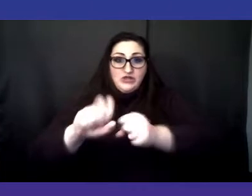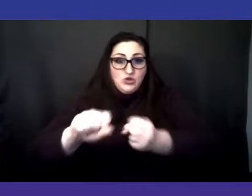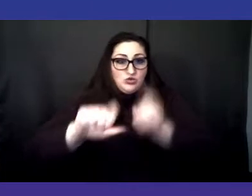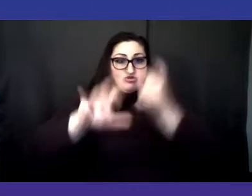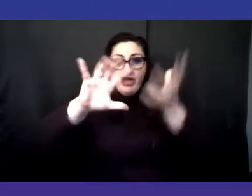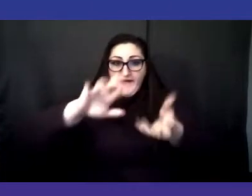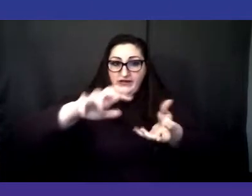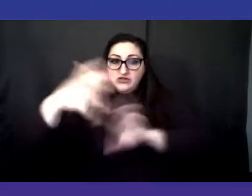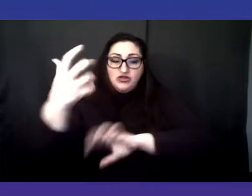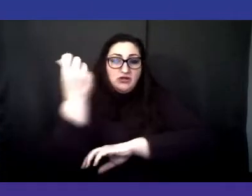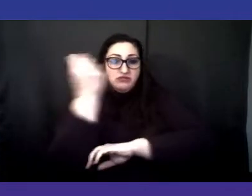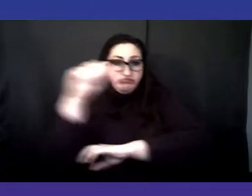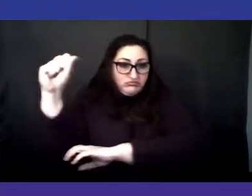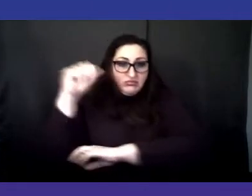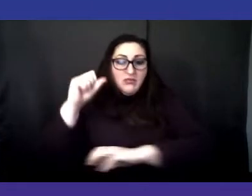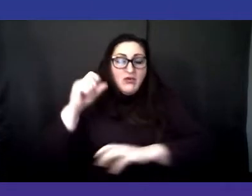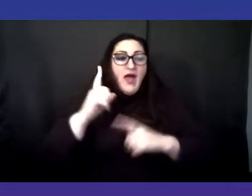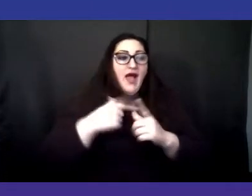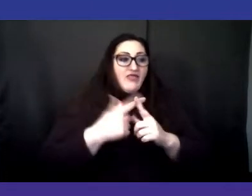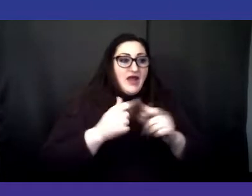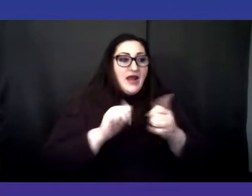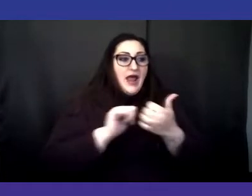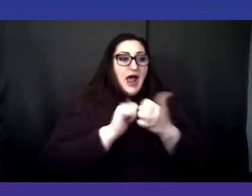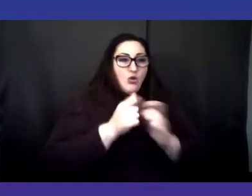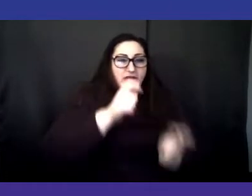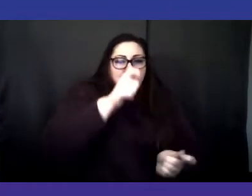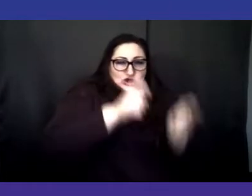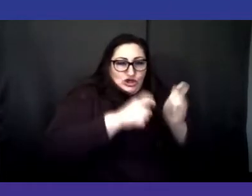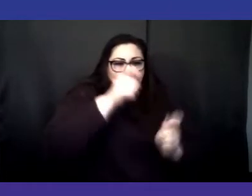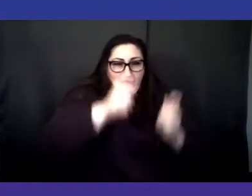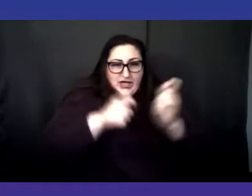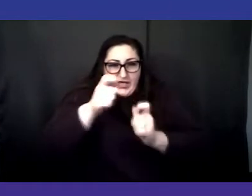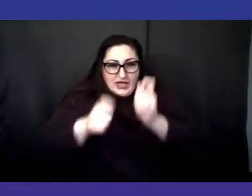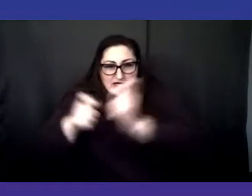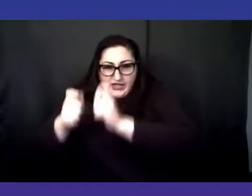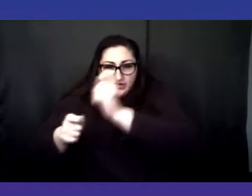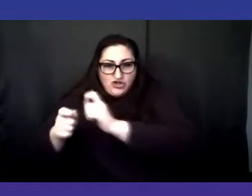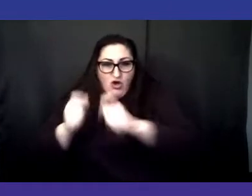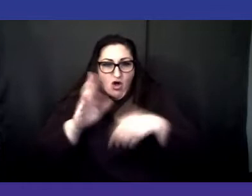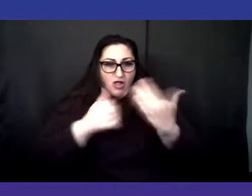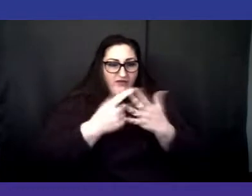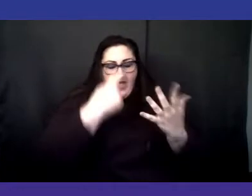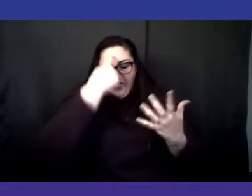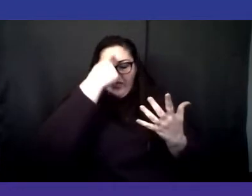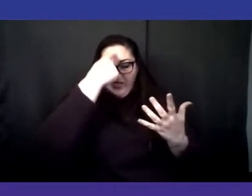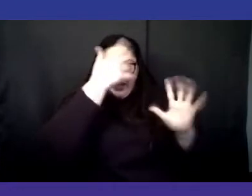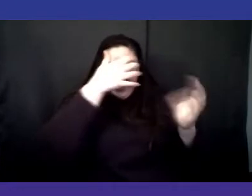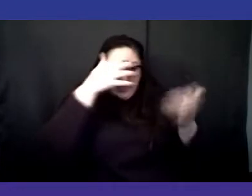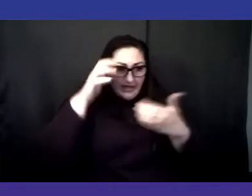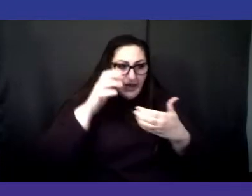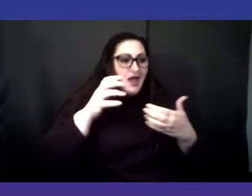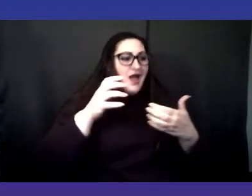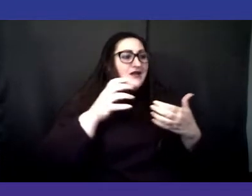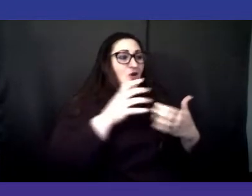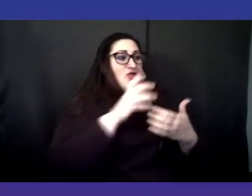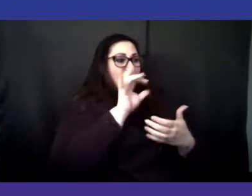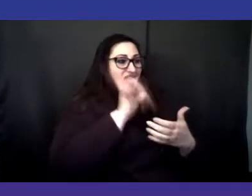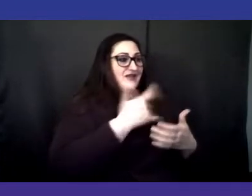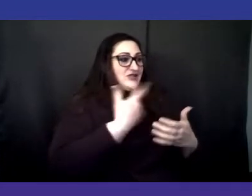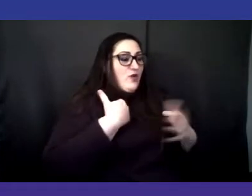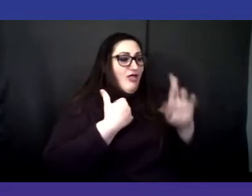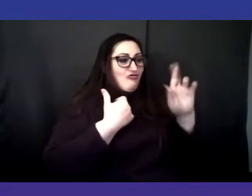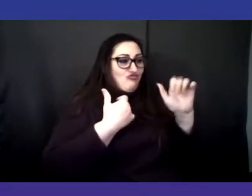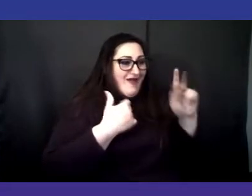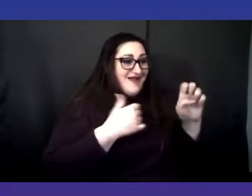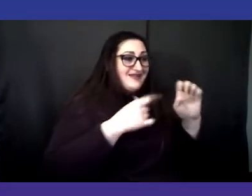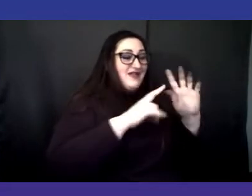or somewhere along a gender or sexuality spectrum. And so wondering like what that queer and trans continuum